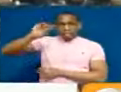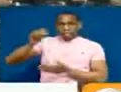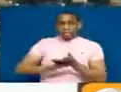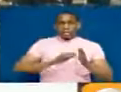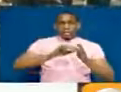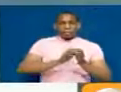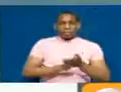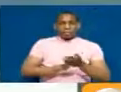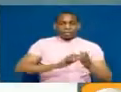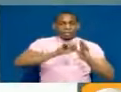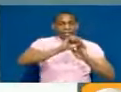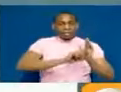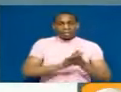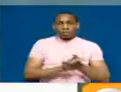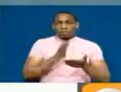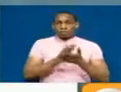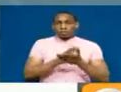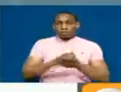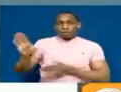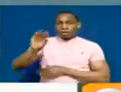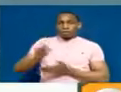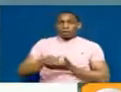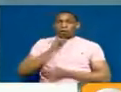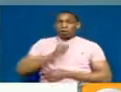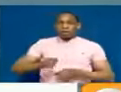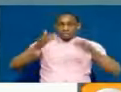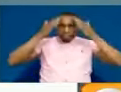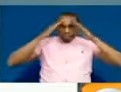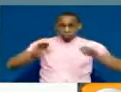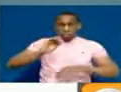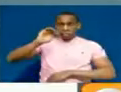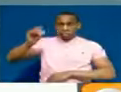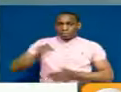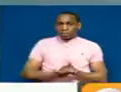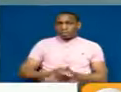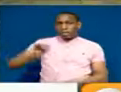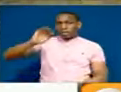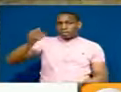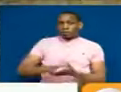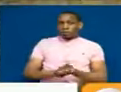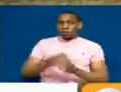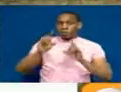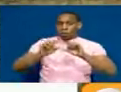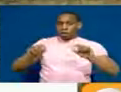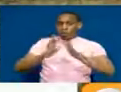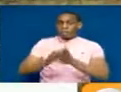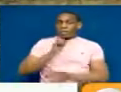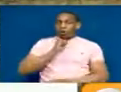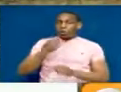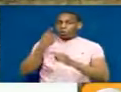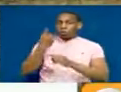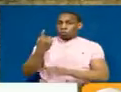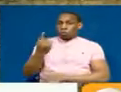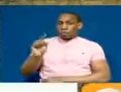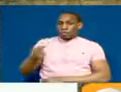Saints. Considered one of Africa's oldest Muslim cities, Harar is said to be over 1,000 years old, with